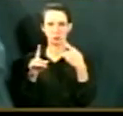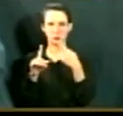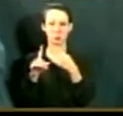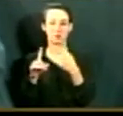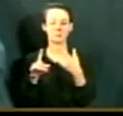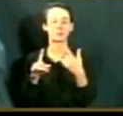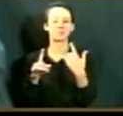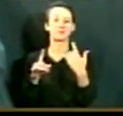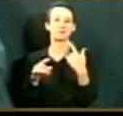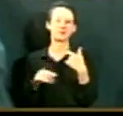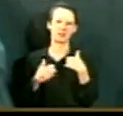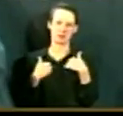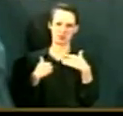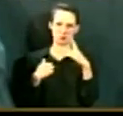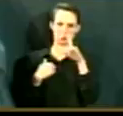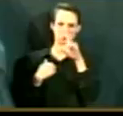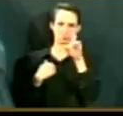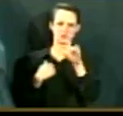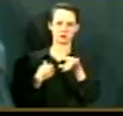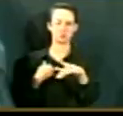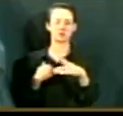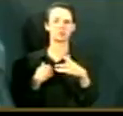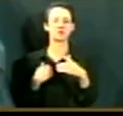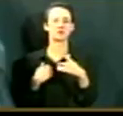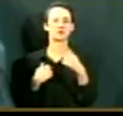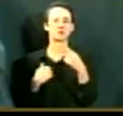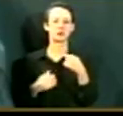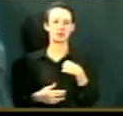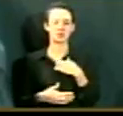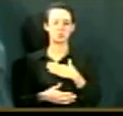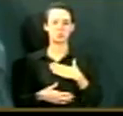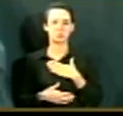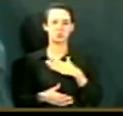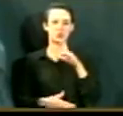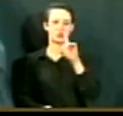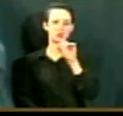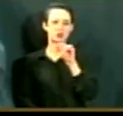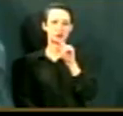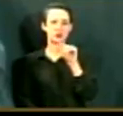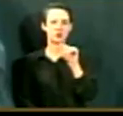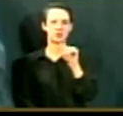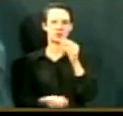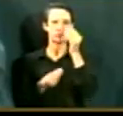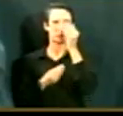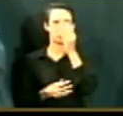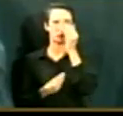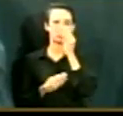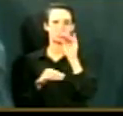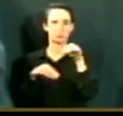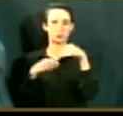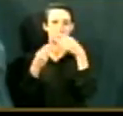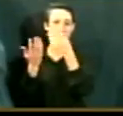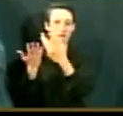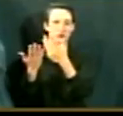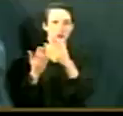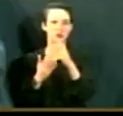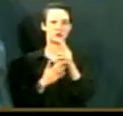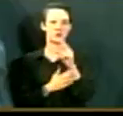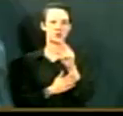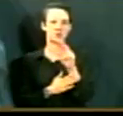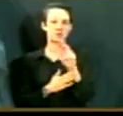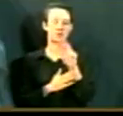But I just had a question for you, Ms. Coates. I appreciate the data and the information that was provided on the double-sided